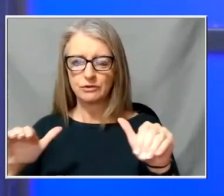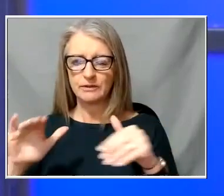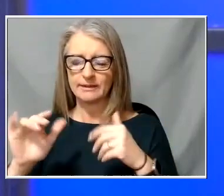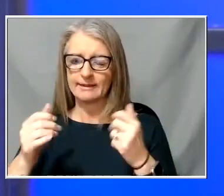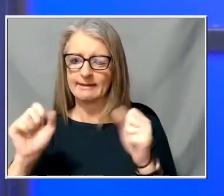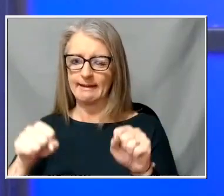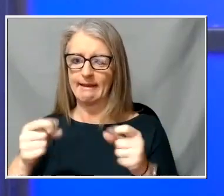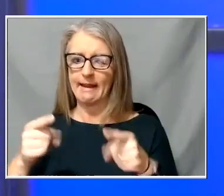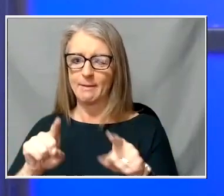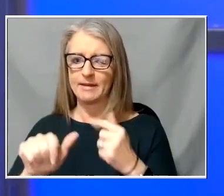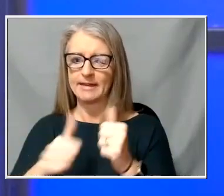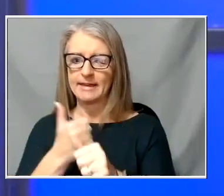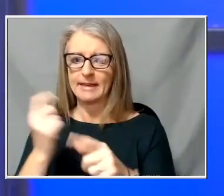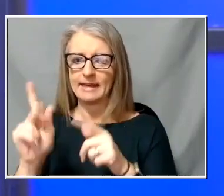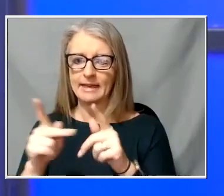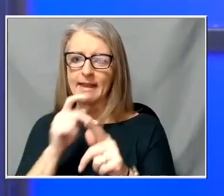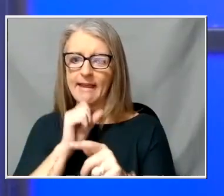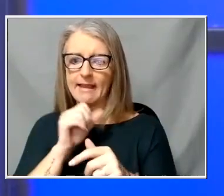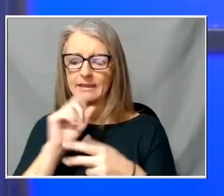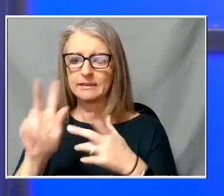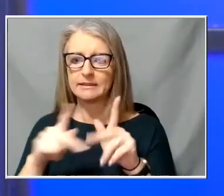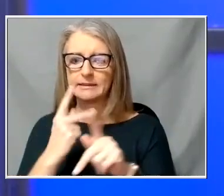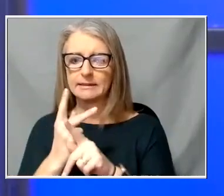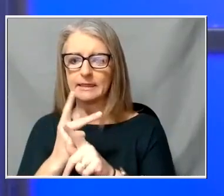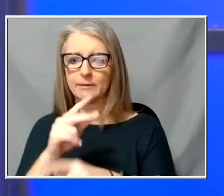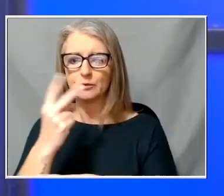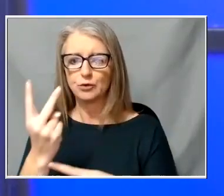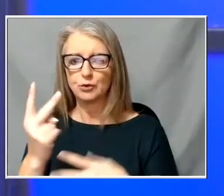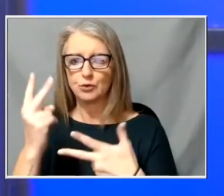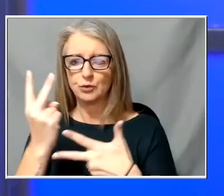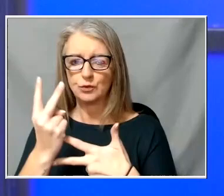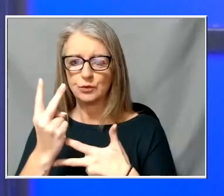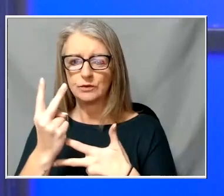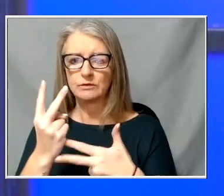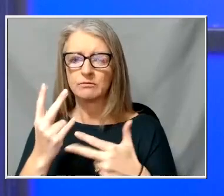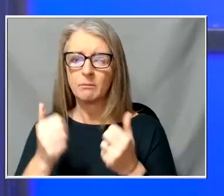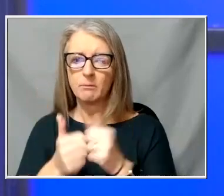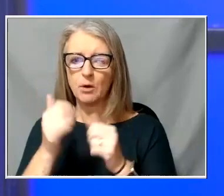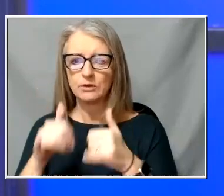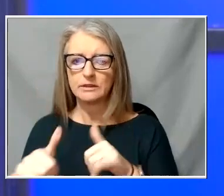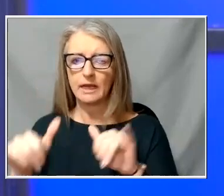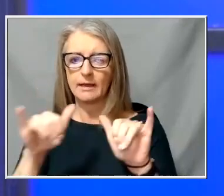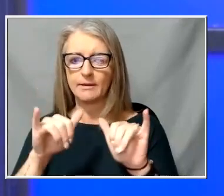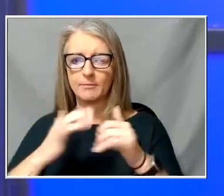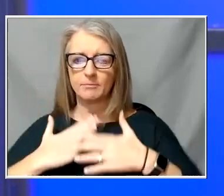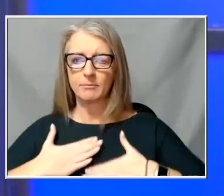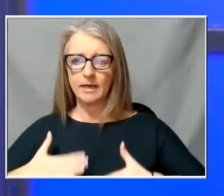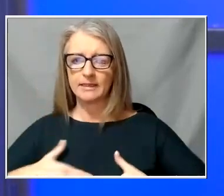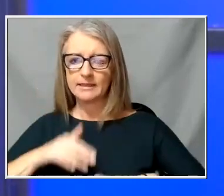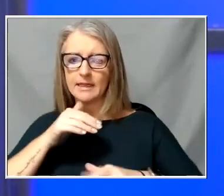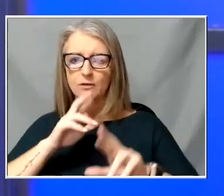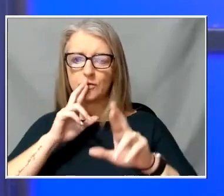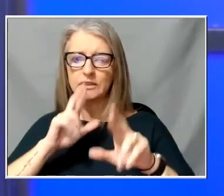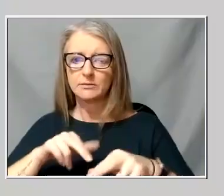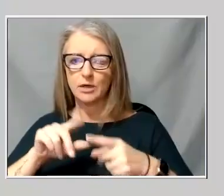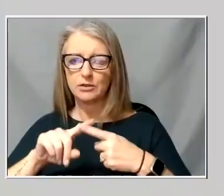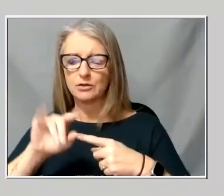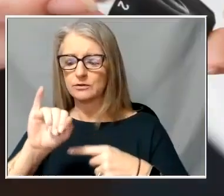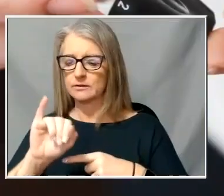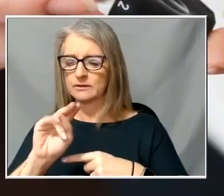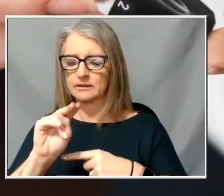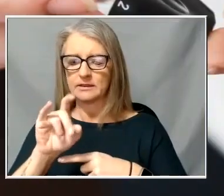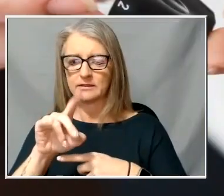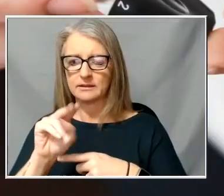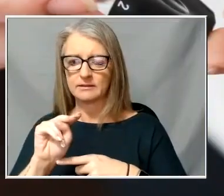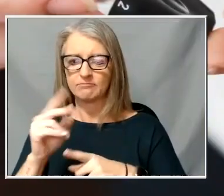age. Type 2 is the most common form of diabetes. It's when your body doesn't respond to insulin the way that it should. It is more